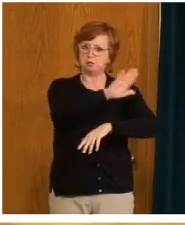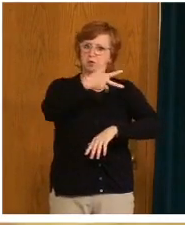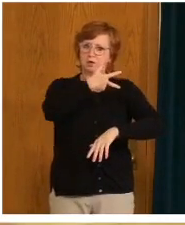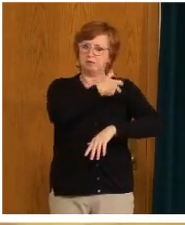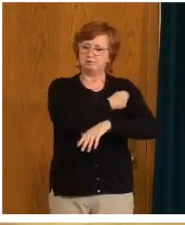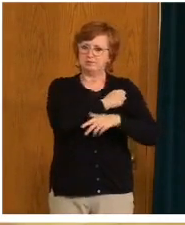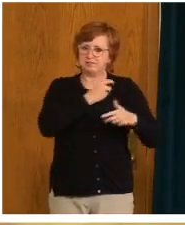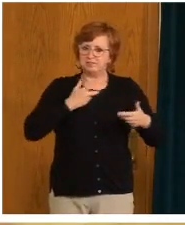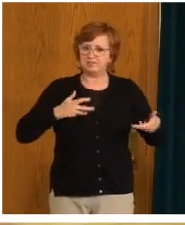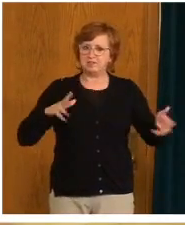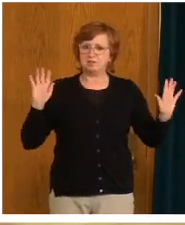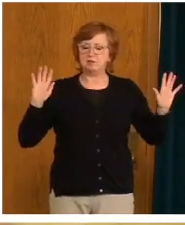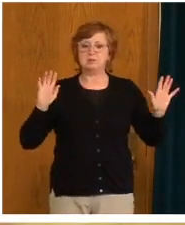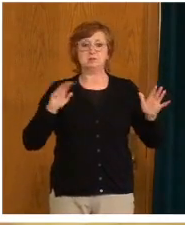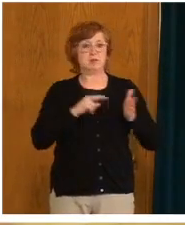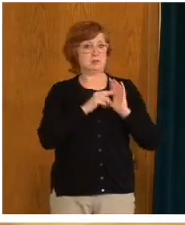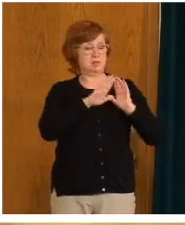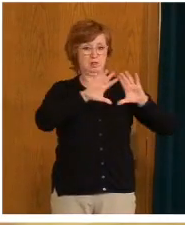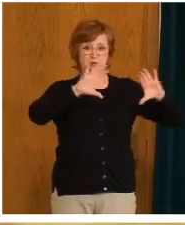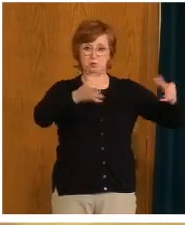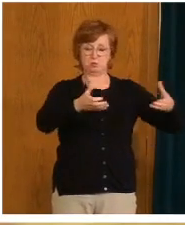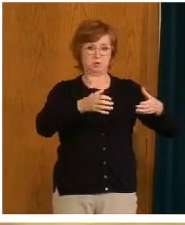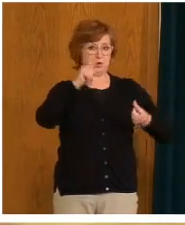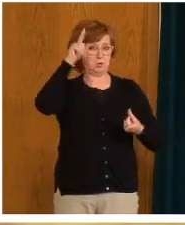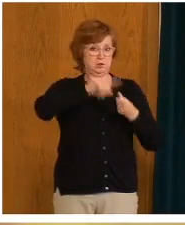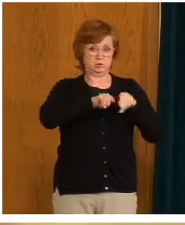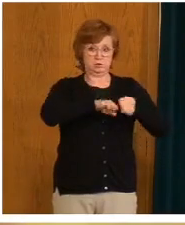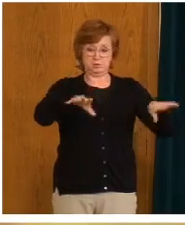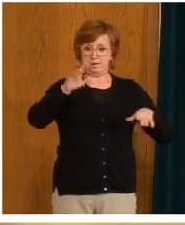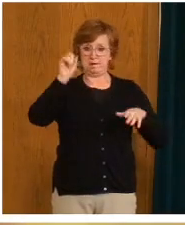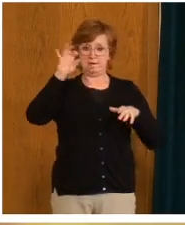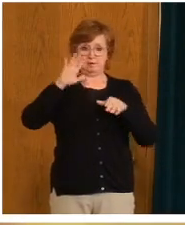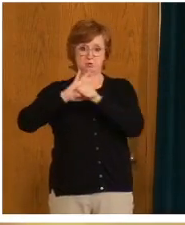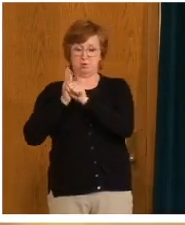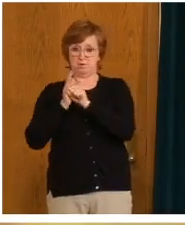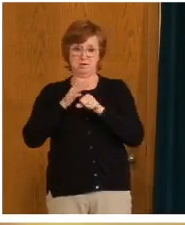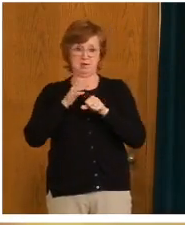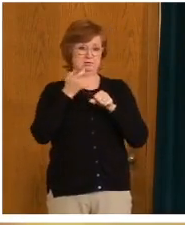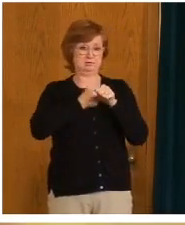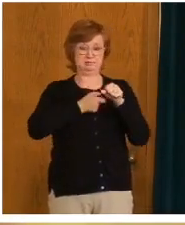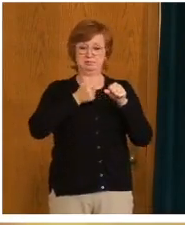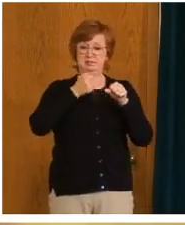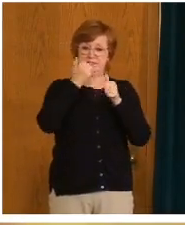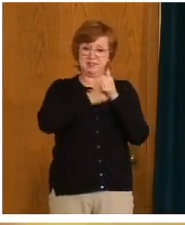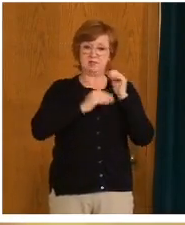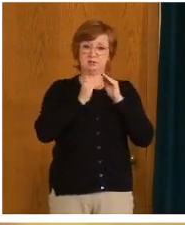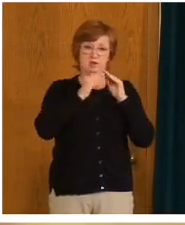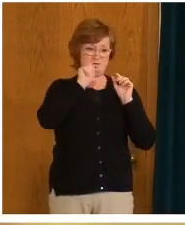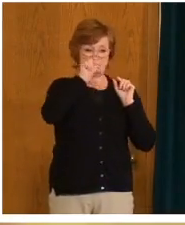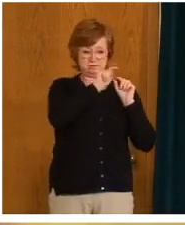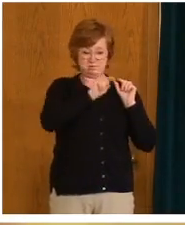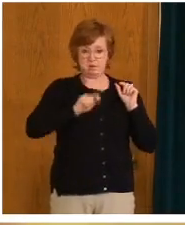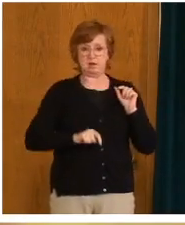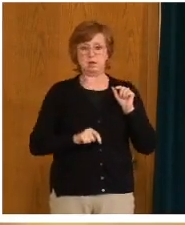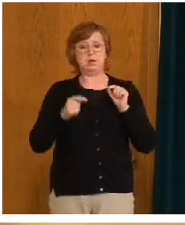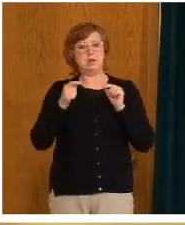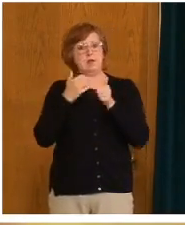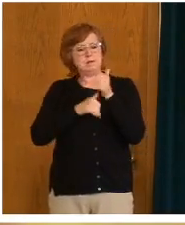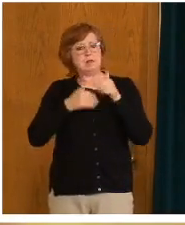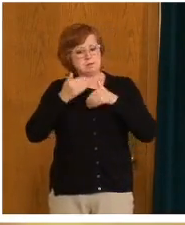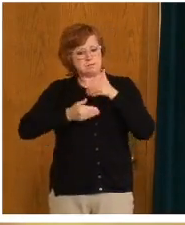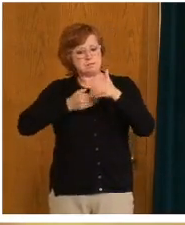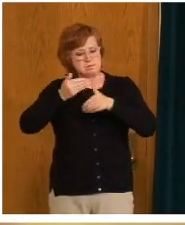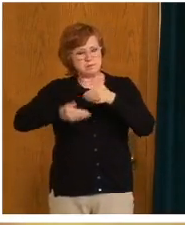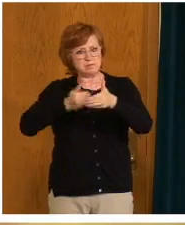so, they are reducing the spread of COVID in our communities. So things are moving ahead. They continue to move ahead, but we still do